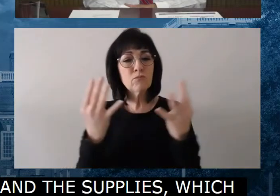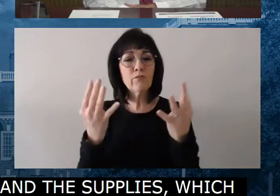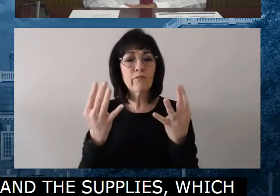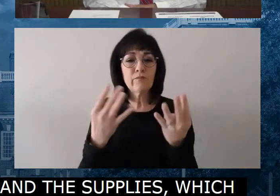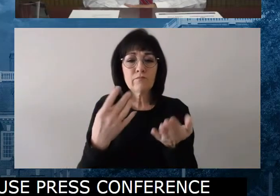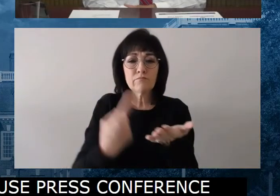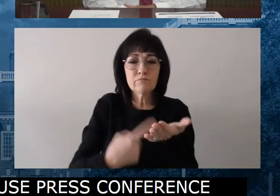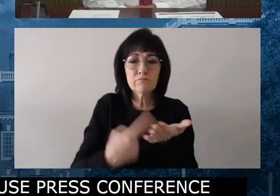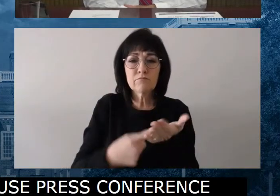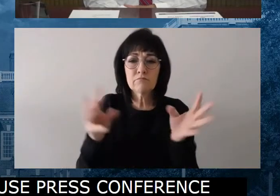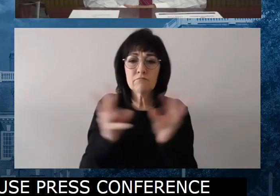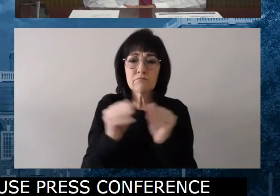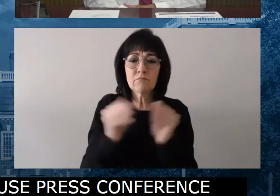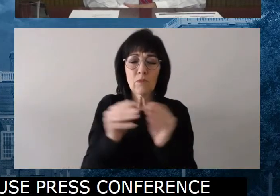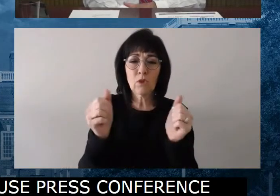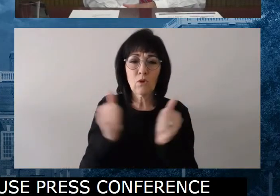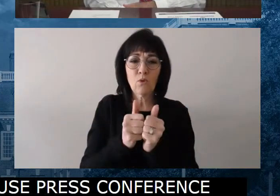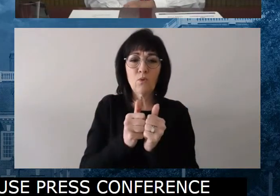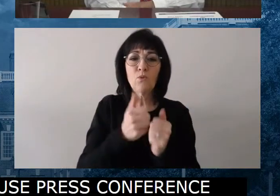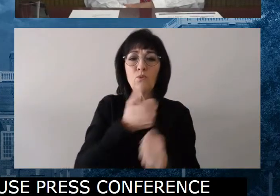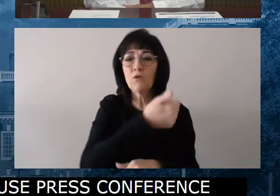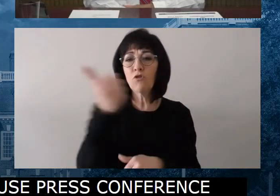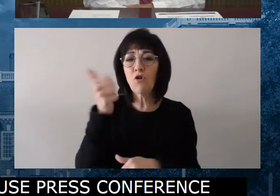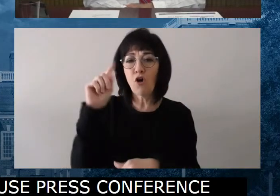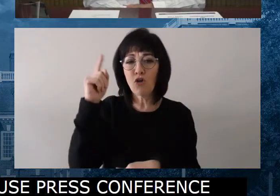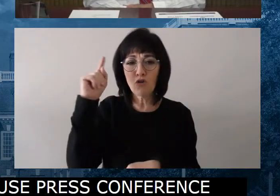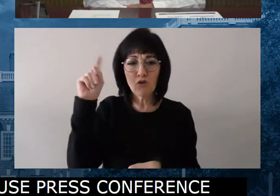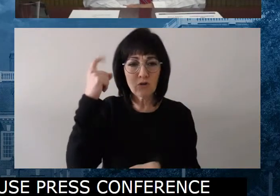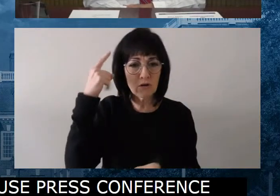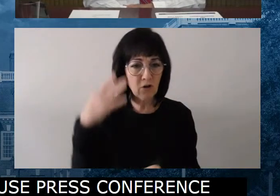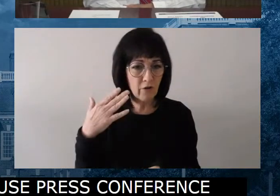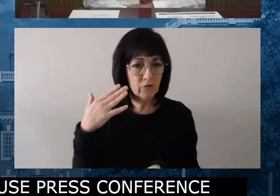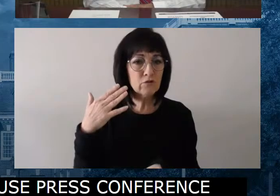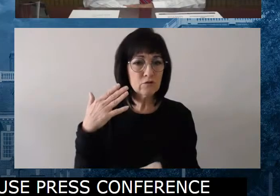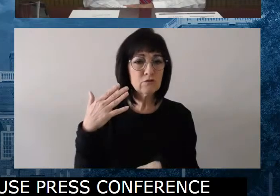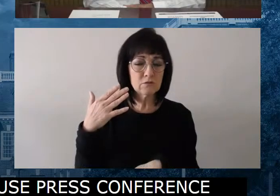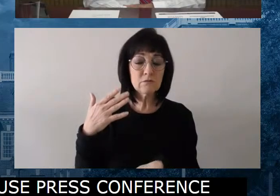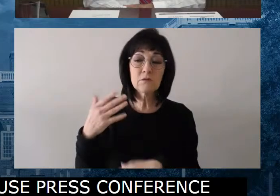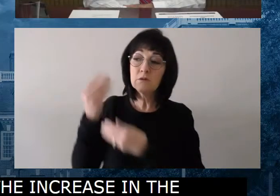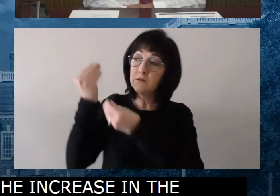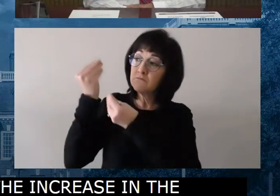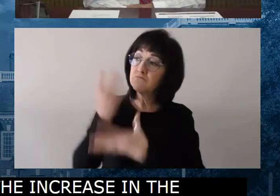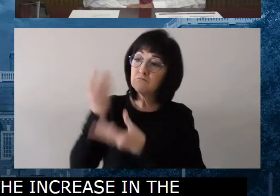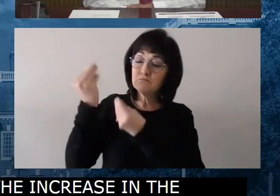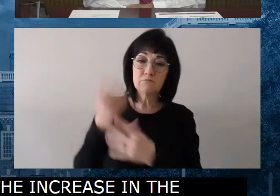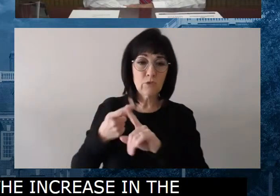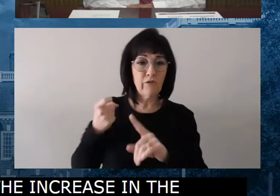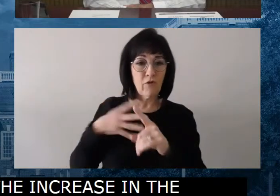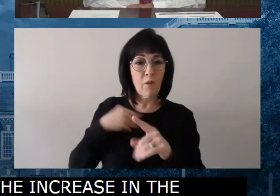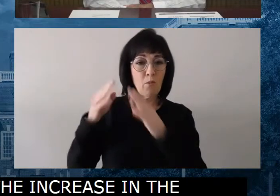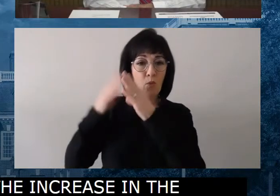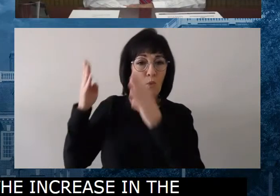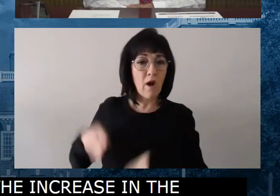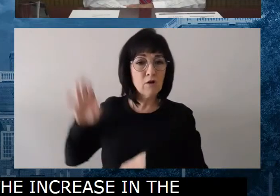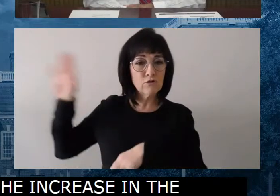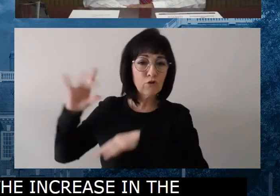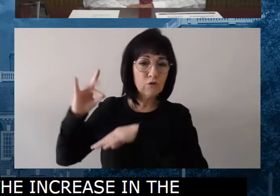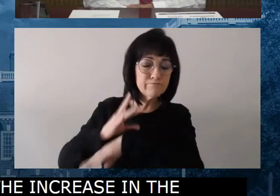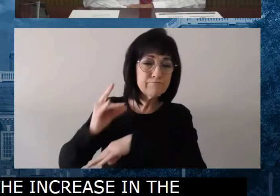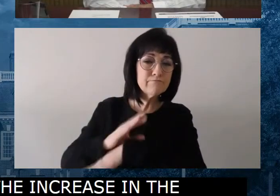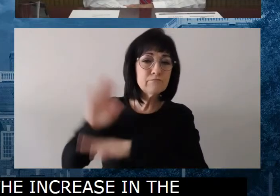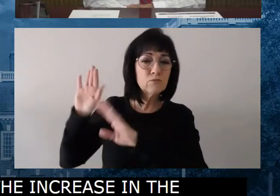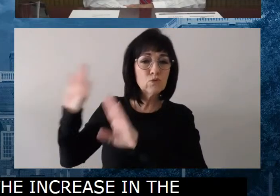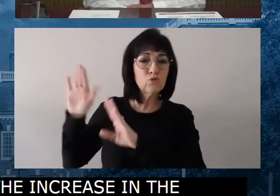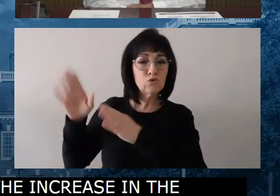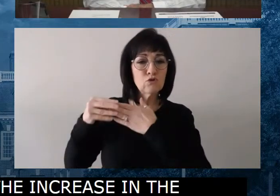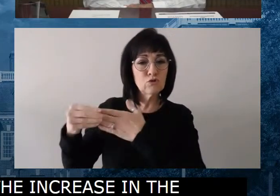in vaccine supply that we'll be seeing over the next several weeks and continuously through the spring